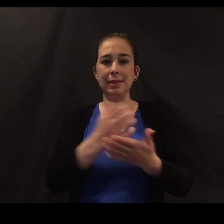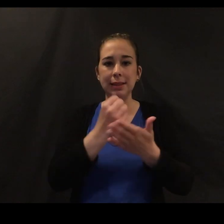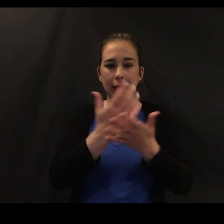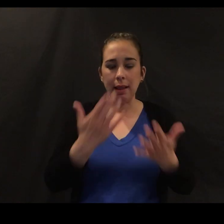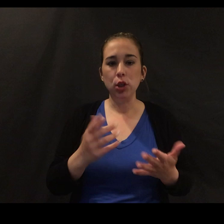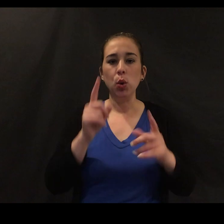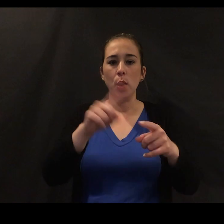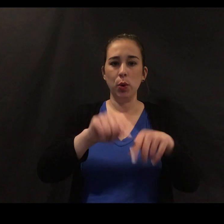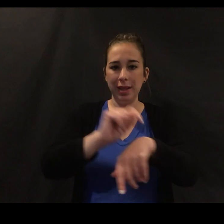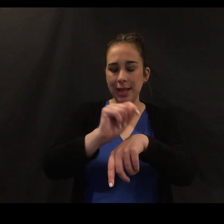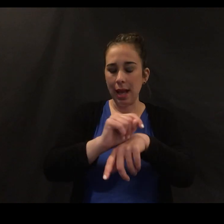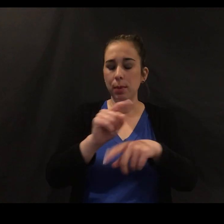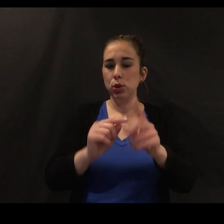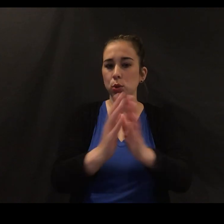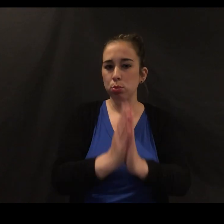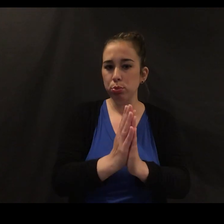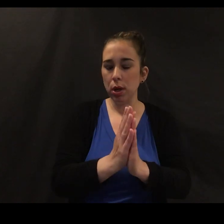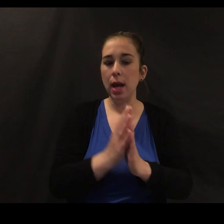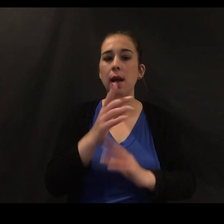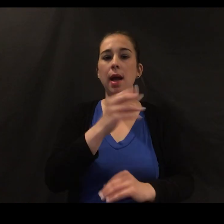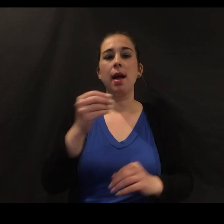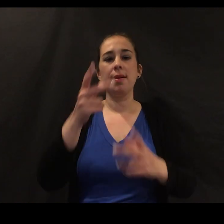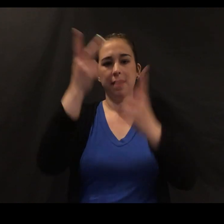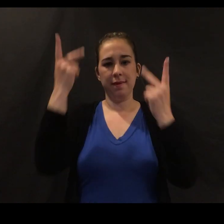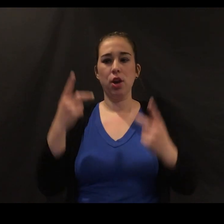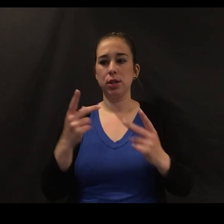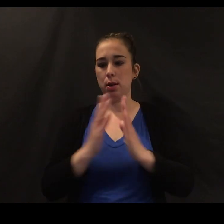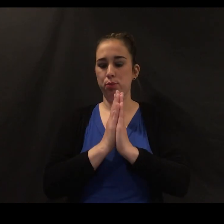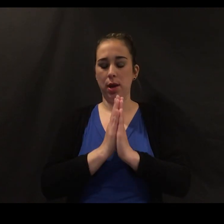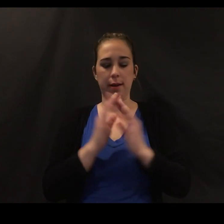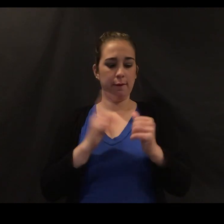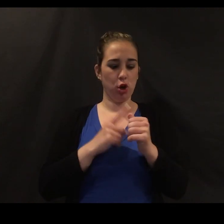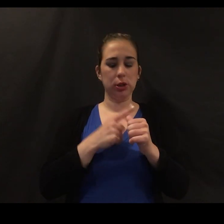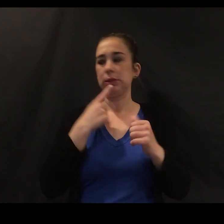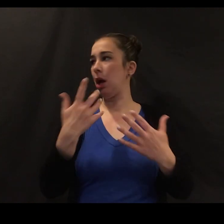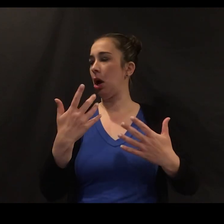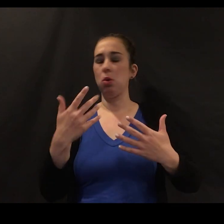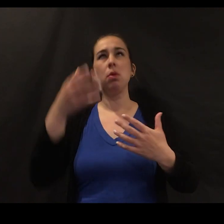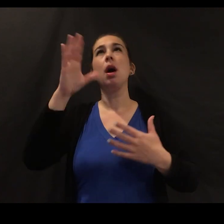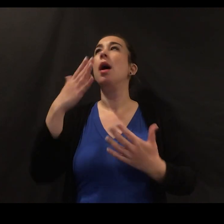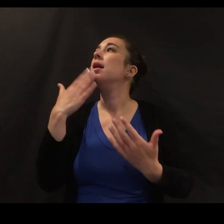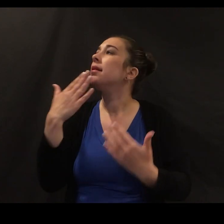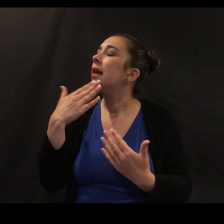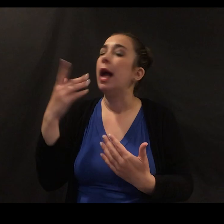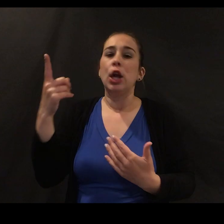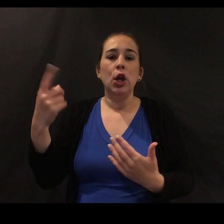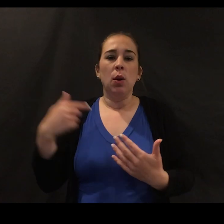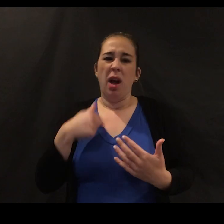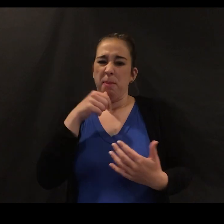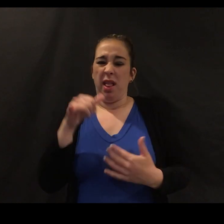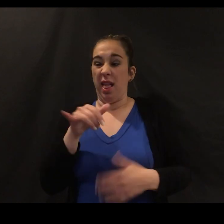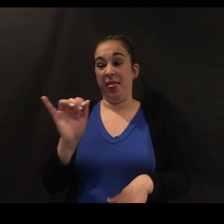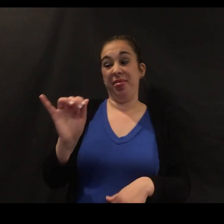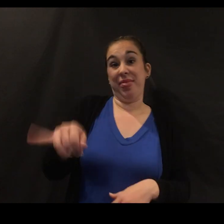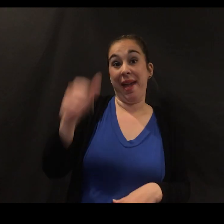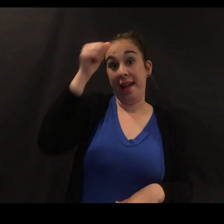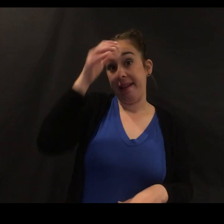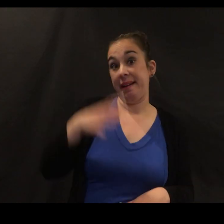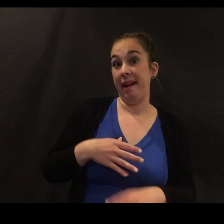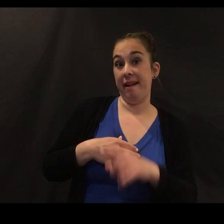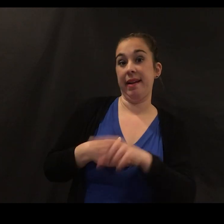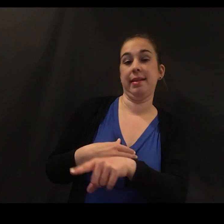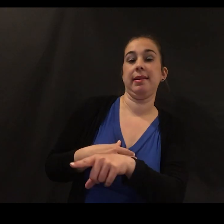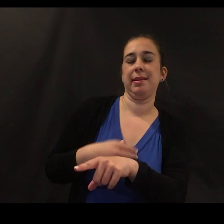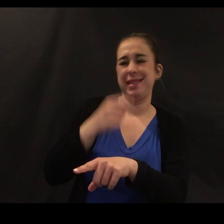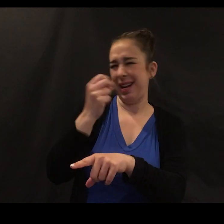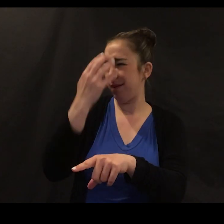And the Pharisee prays first, and he says, "Oh, God, I thank you that I'm not like that guy over there." He didn't even know that guy